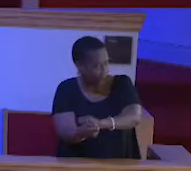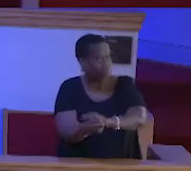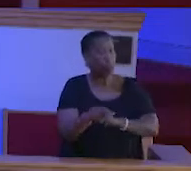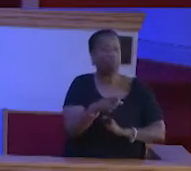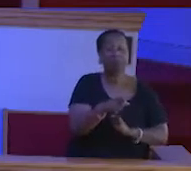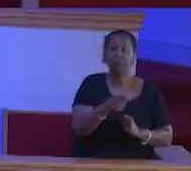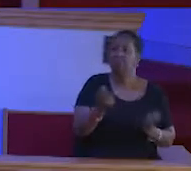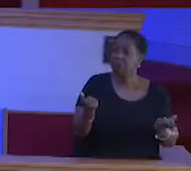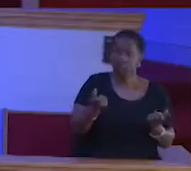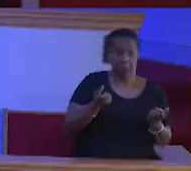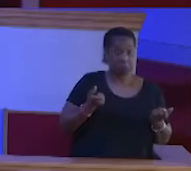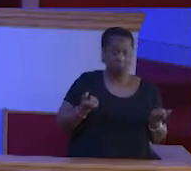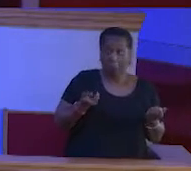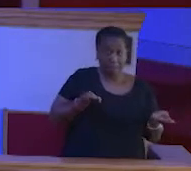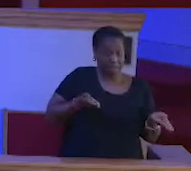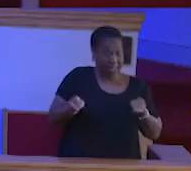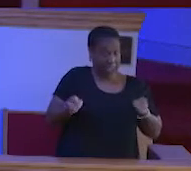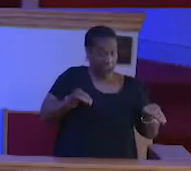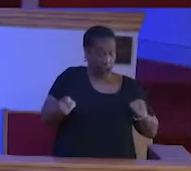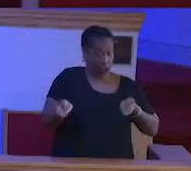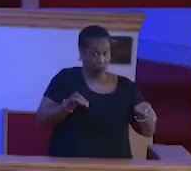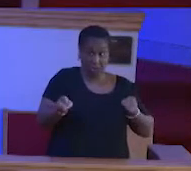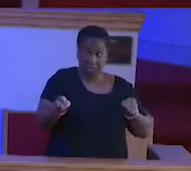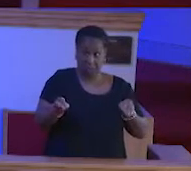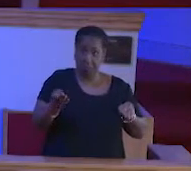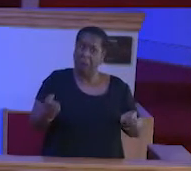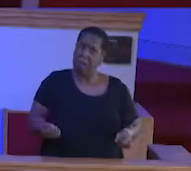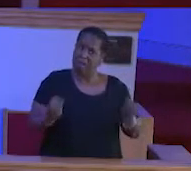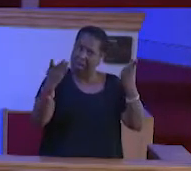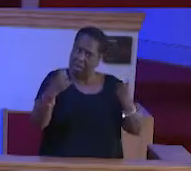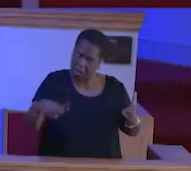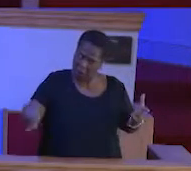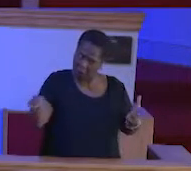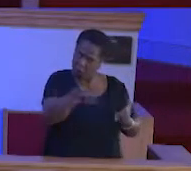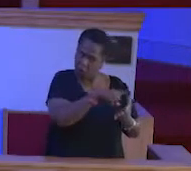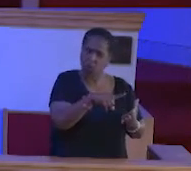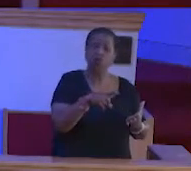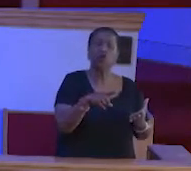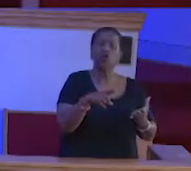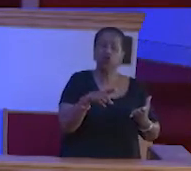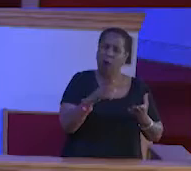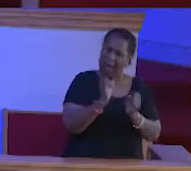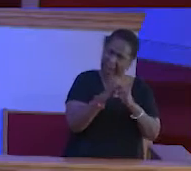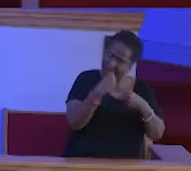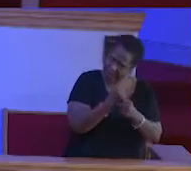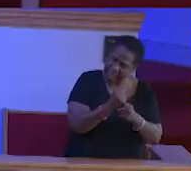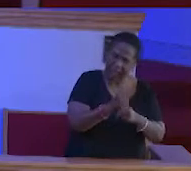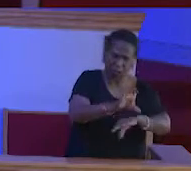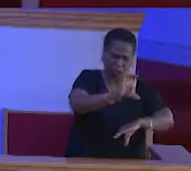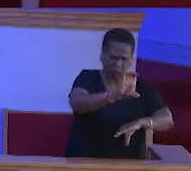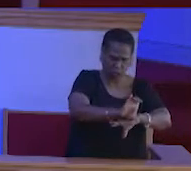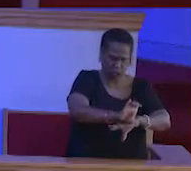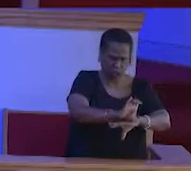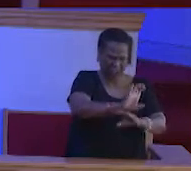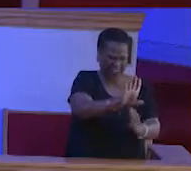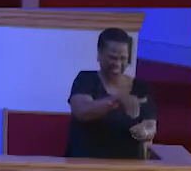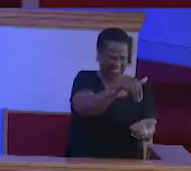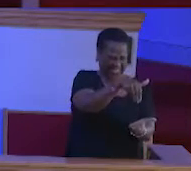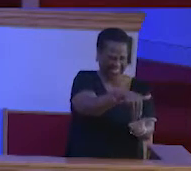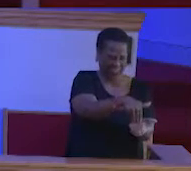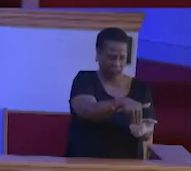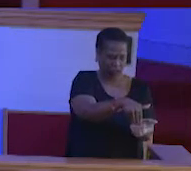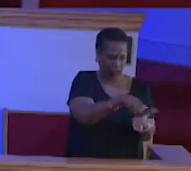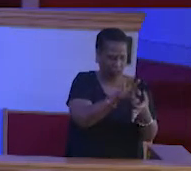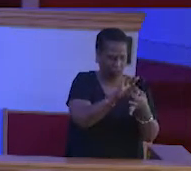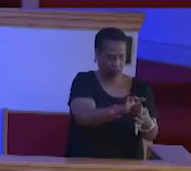to ministry, beloved, many of us have made the church the central theme